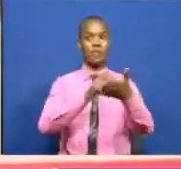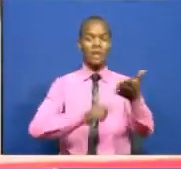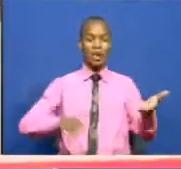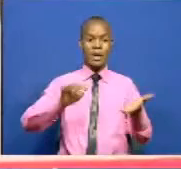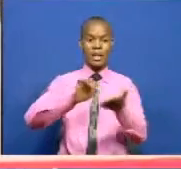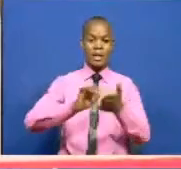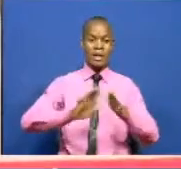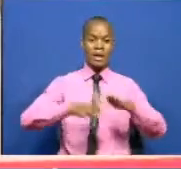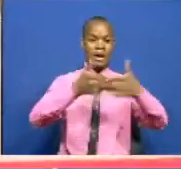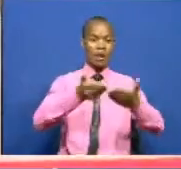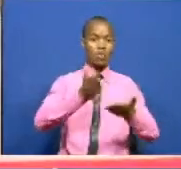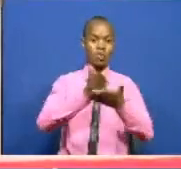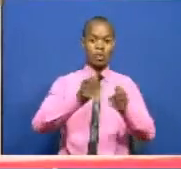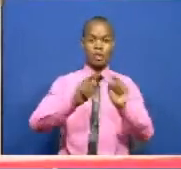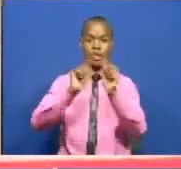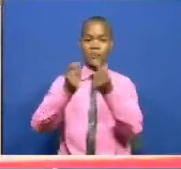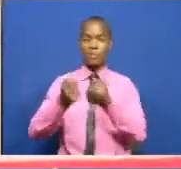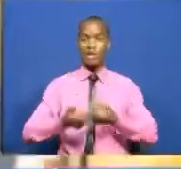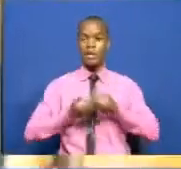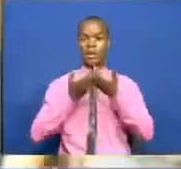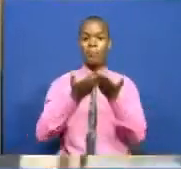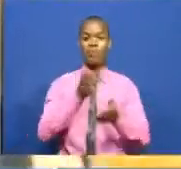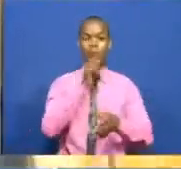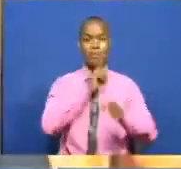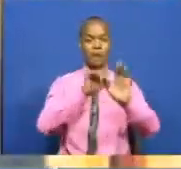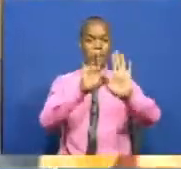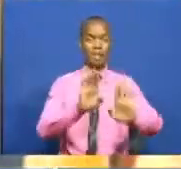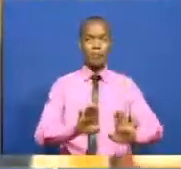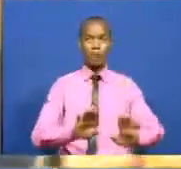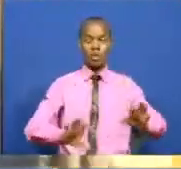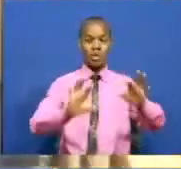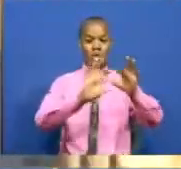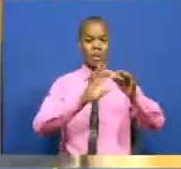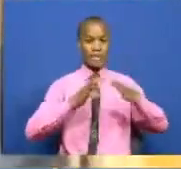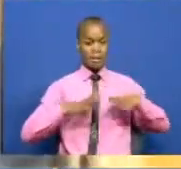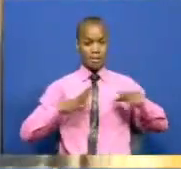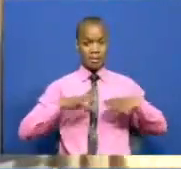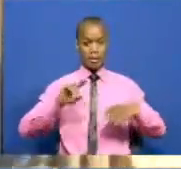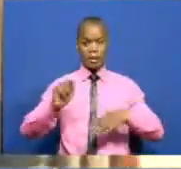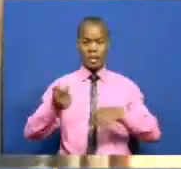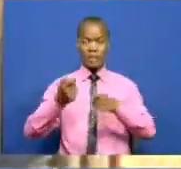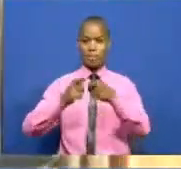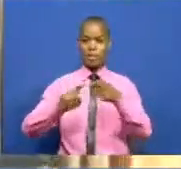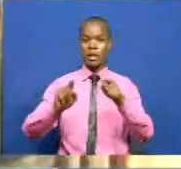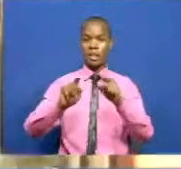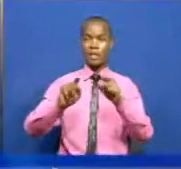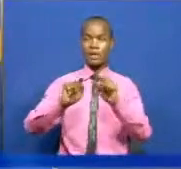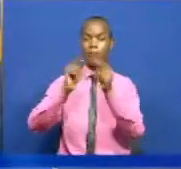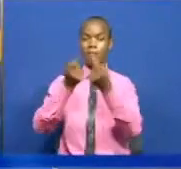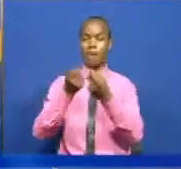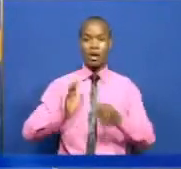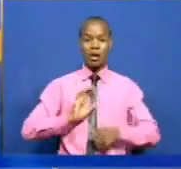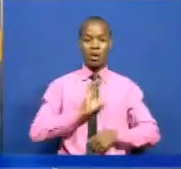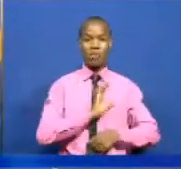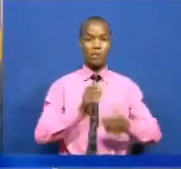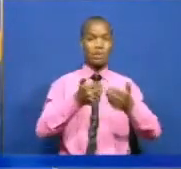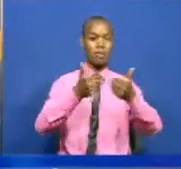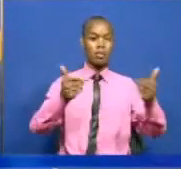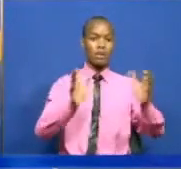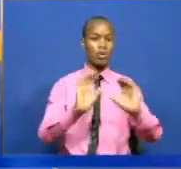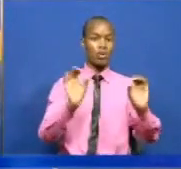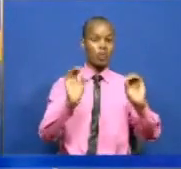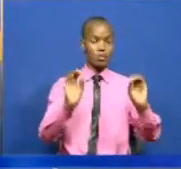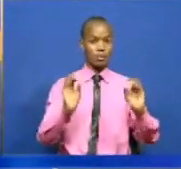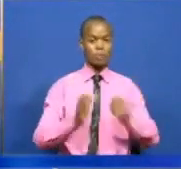rotational presidency was informed by the need to unite the country and not have communities pitting against one another.